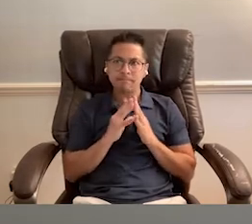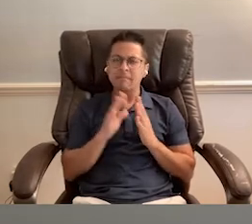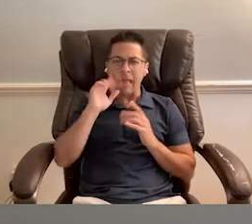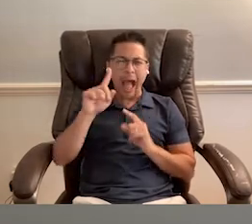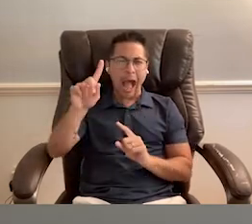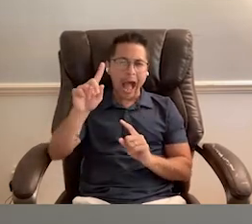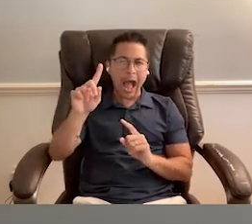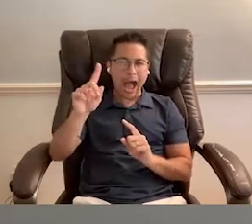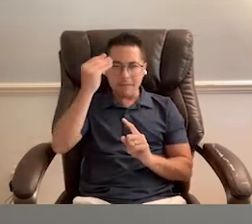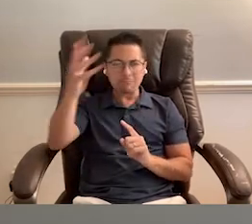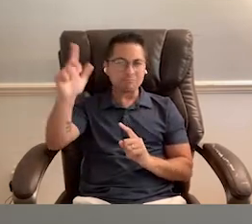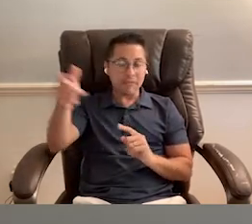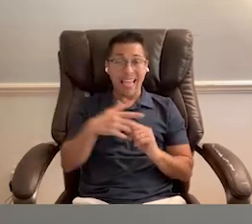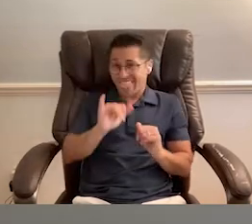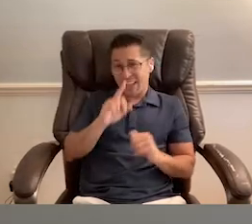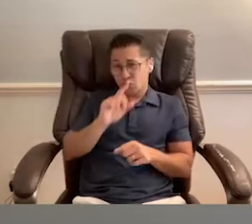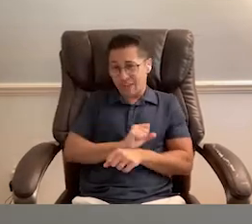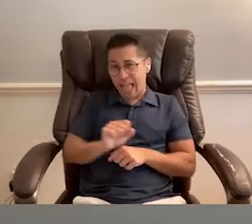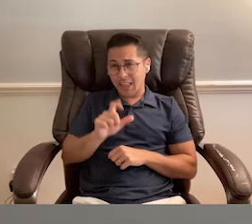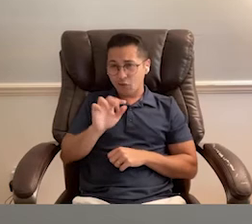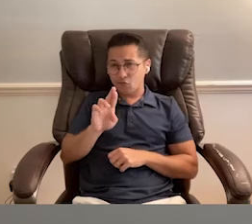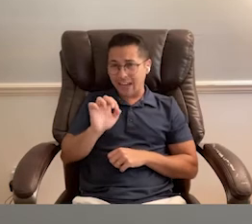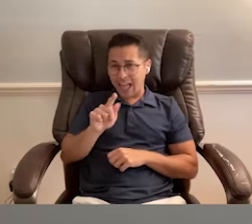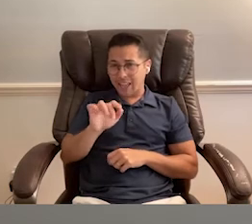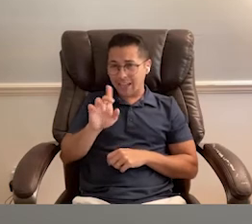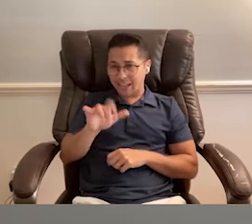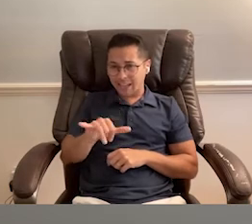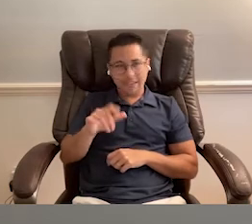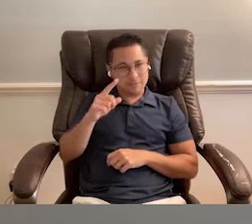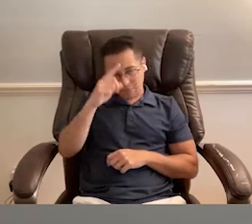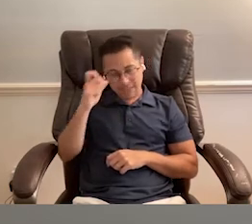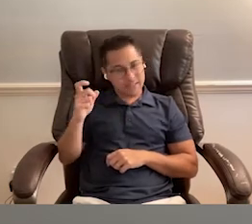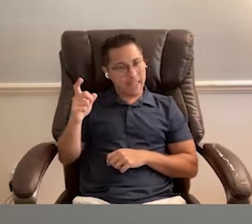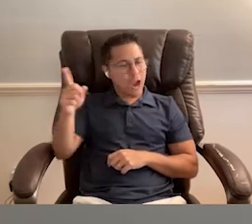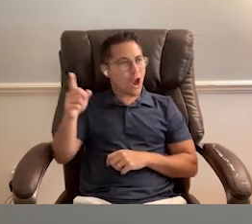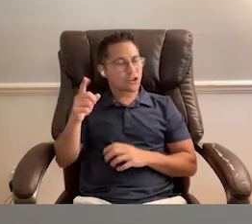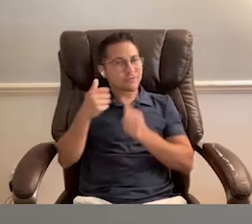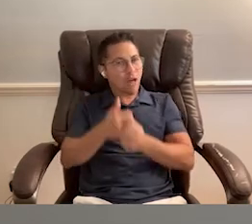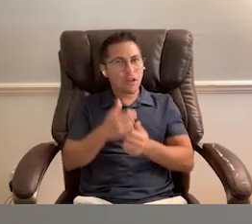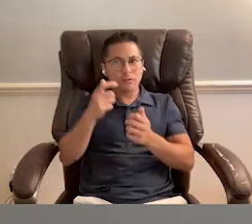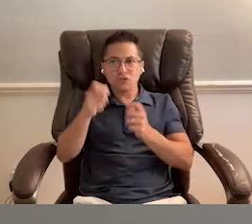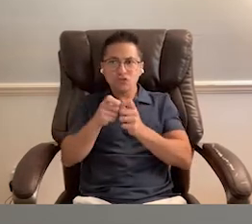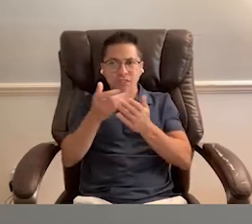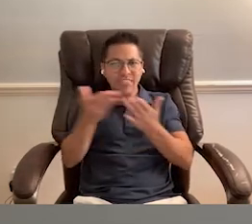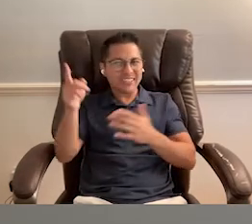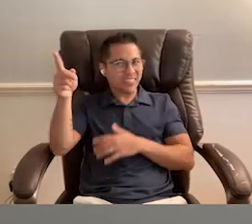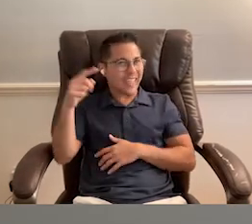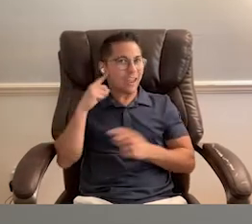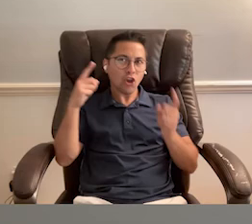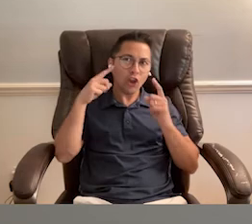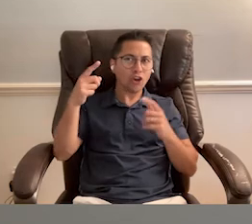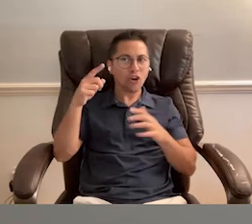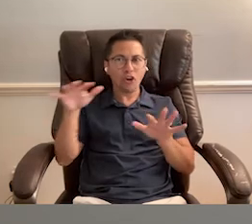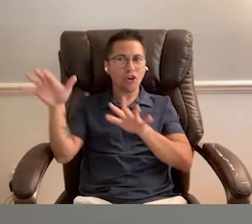I'll get back to you, and that's the reality of it. Yeah. Because they're just going by certain things that they are establishing, but, you